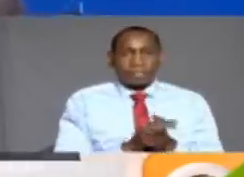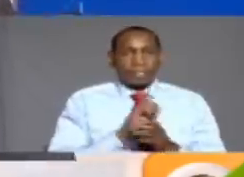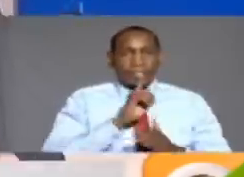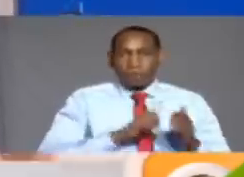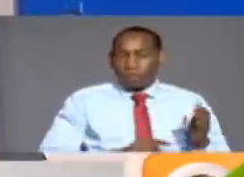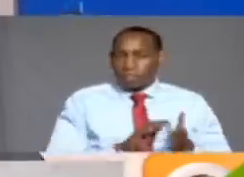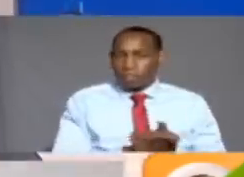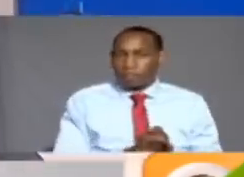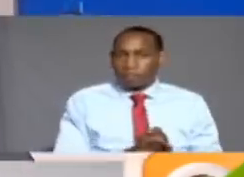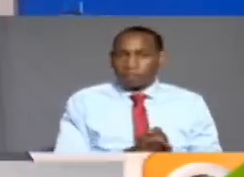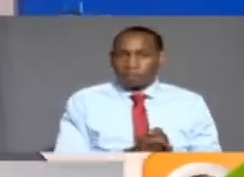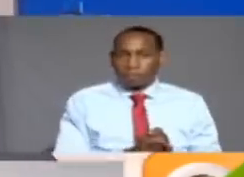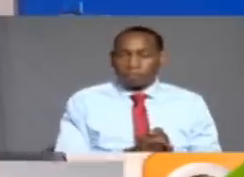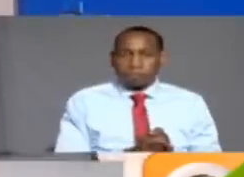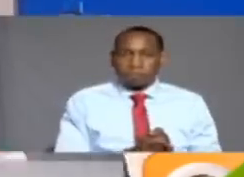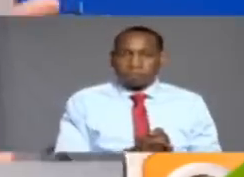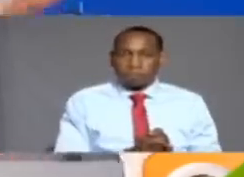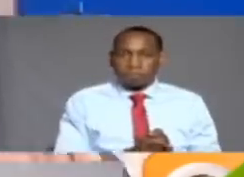say